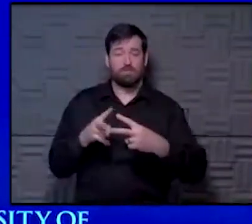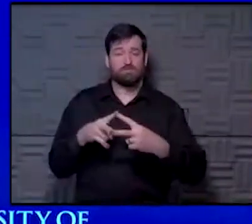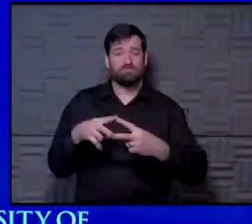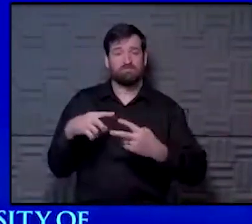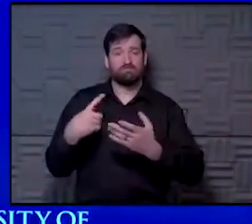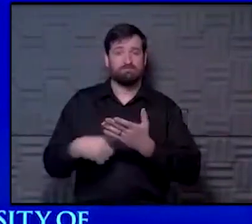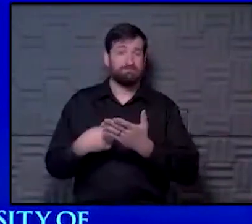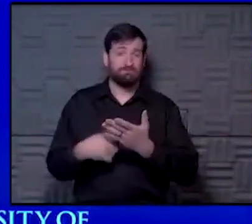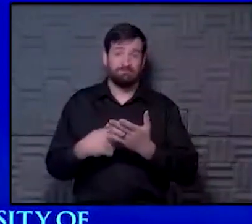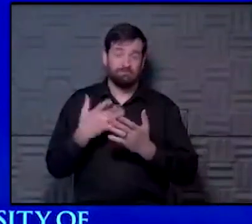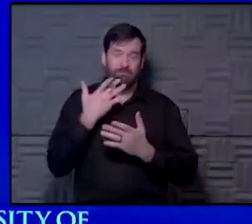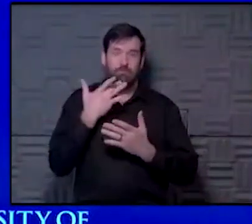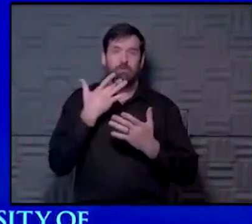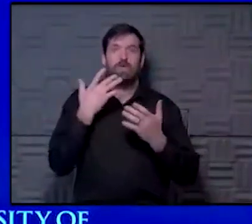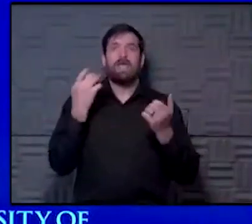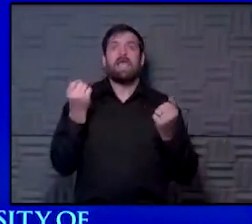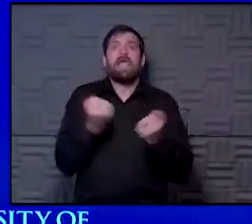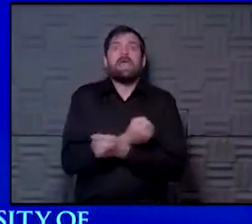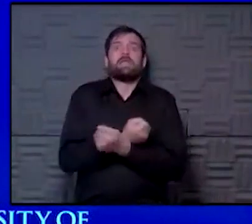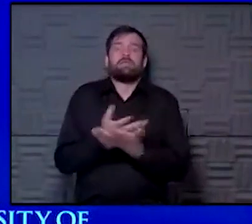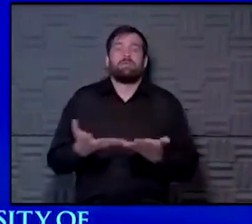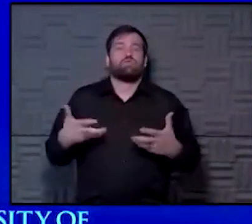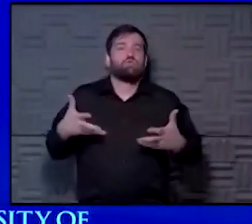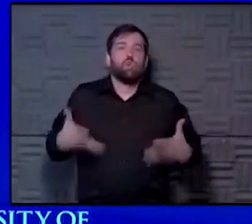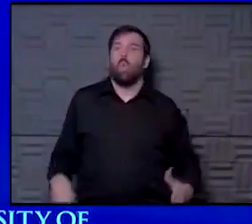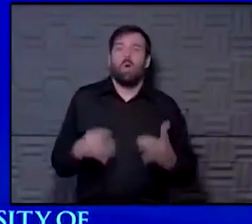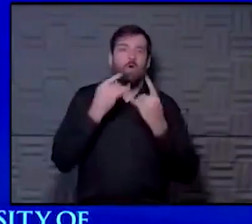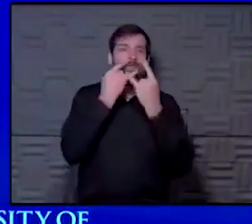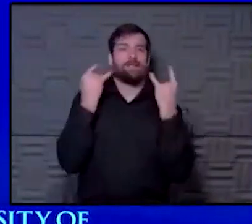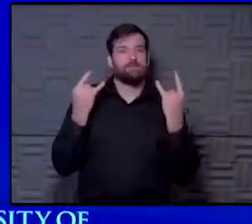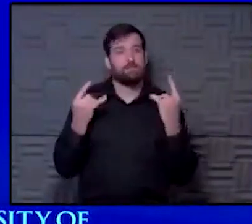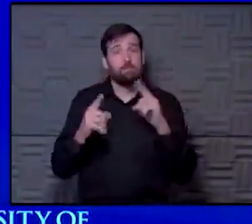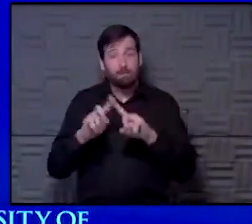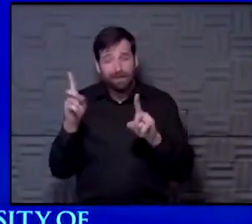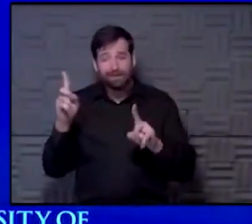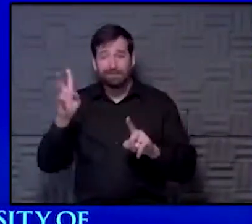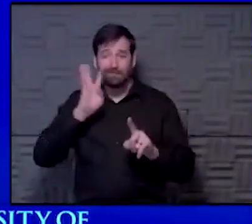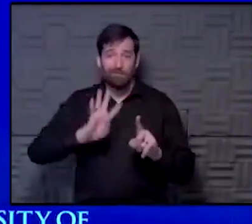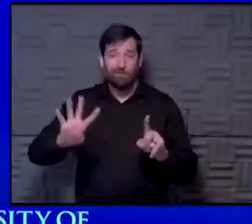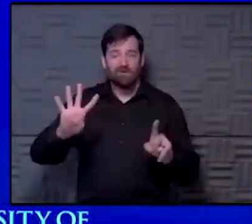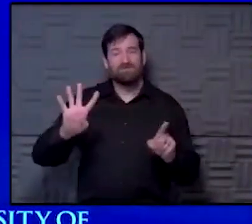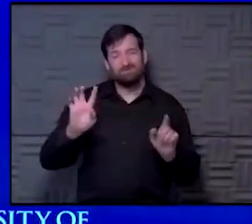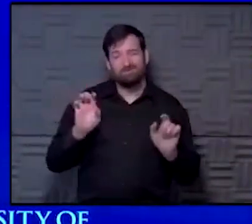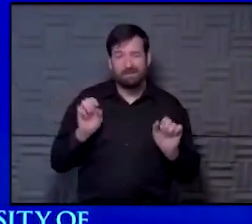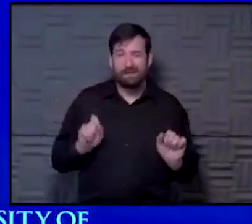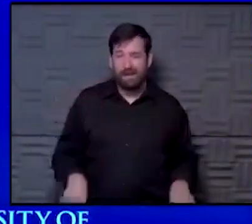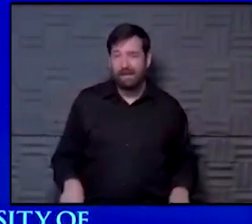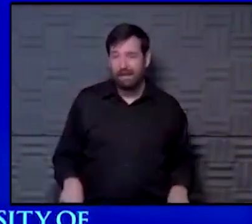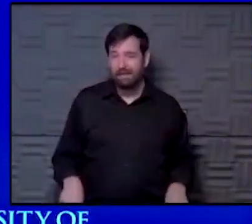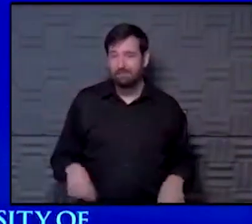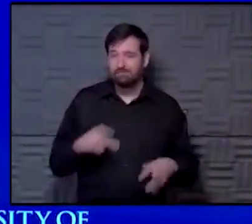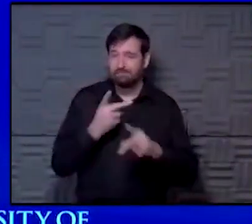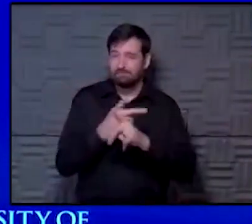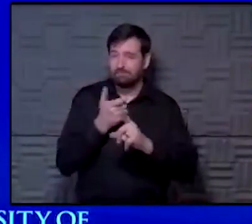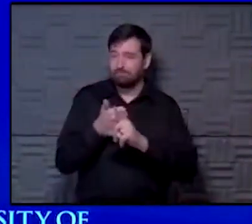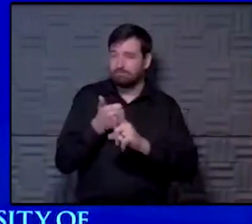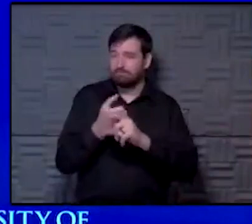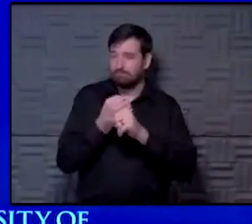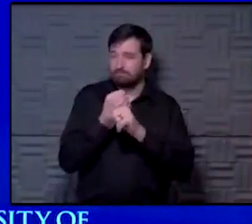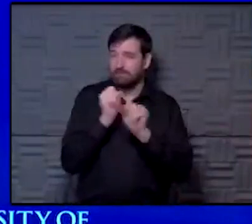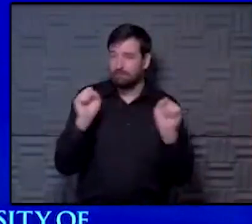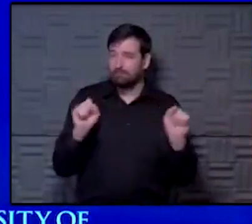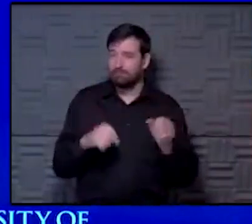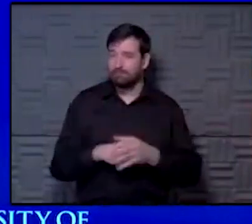times would rather do anything but wear their mask, but I also know that even the 4-year-old is capable of doing it and keeping himself safe when we need to.